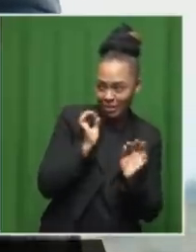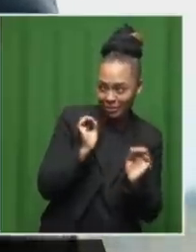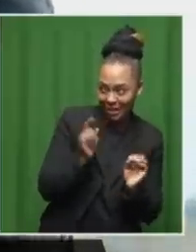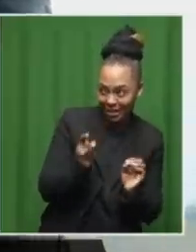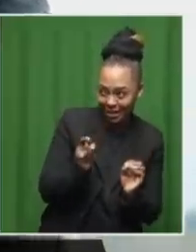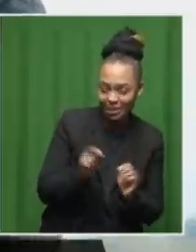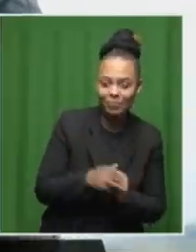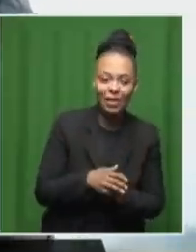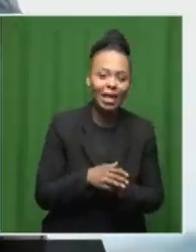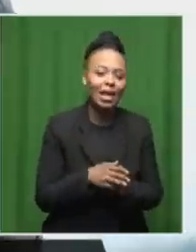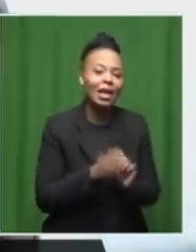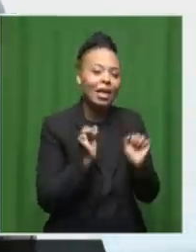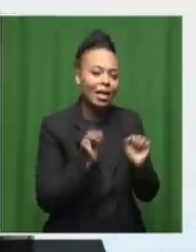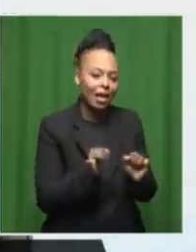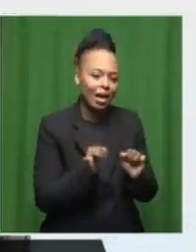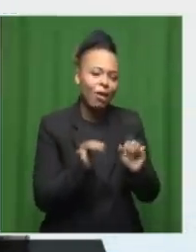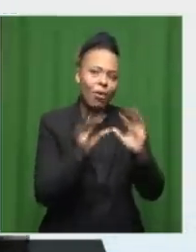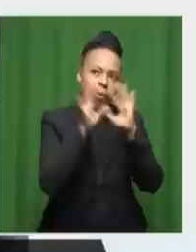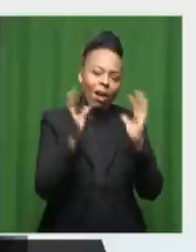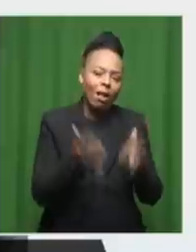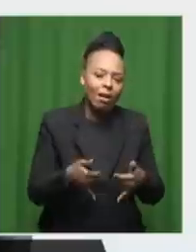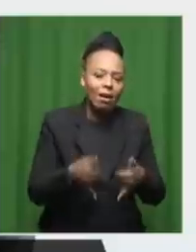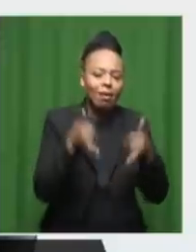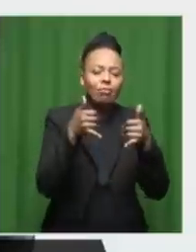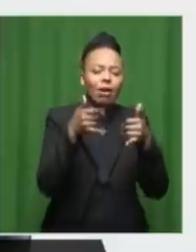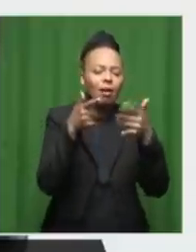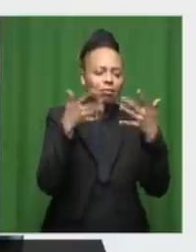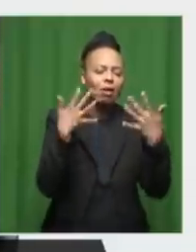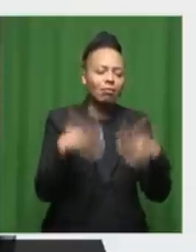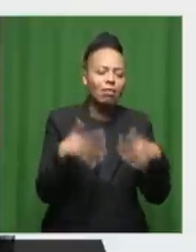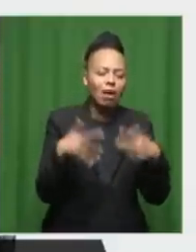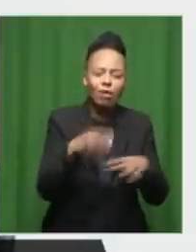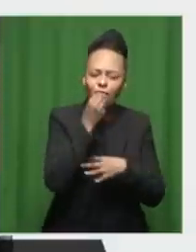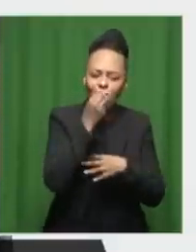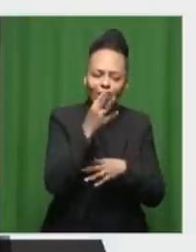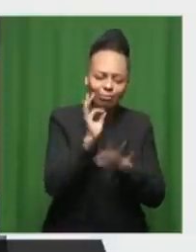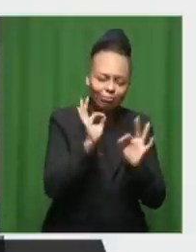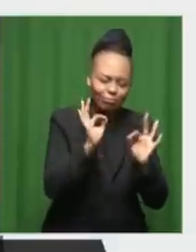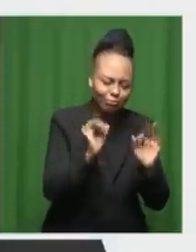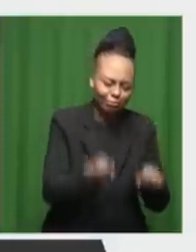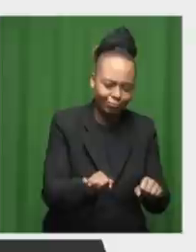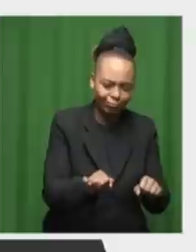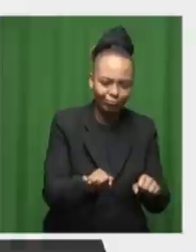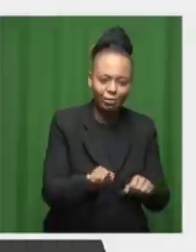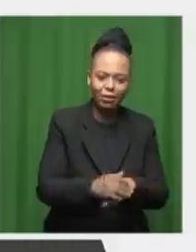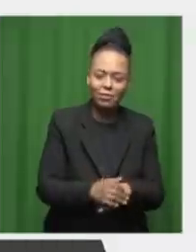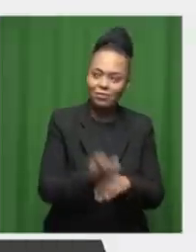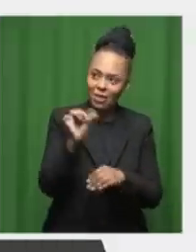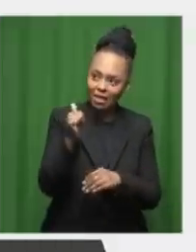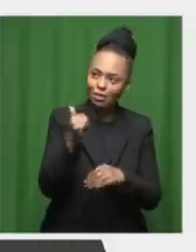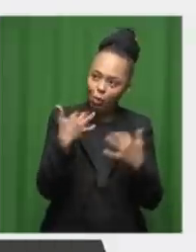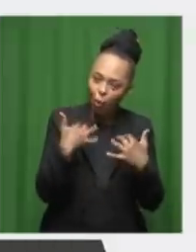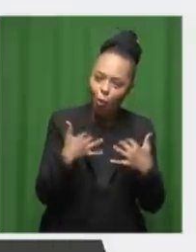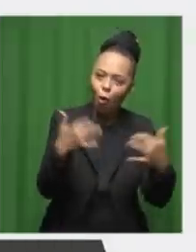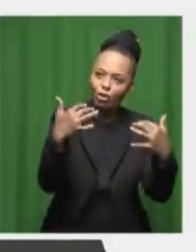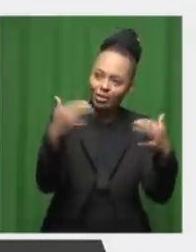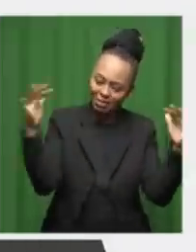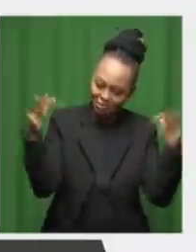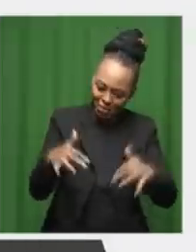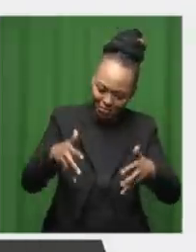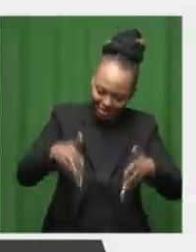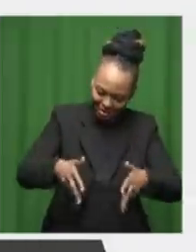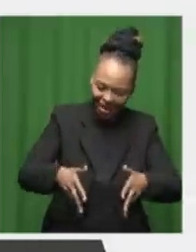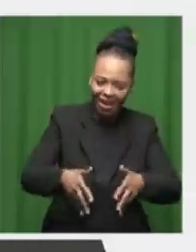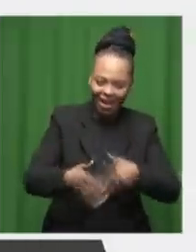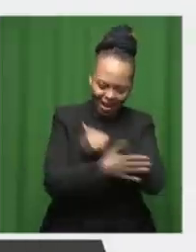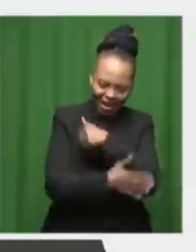just fantastic. It was great for us as players to know that firstly we were hosting it, and then to actually, you know, physically be part of